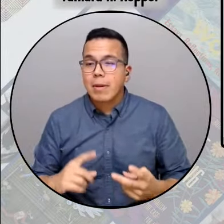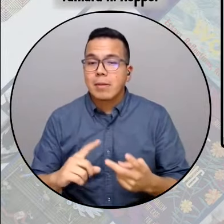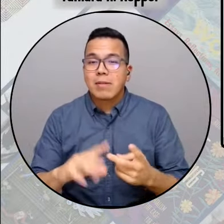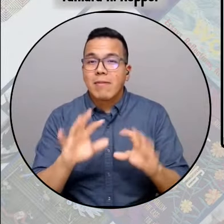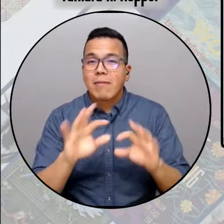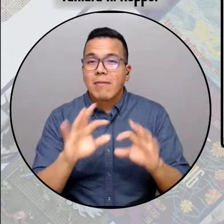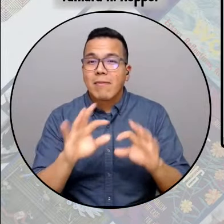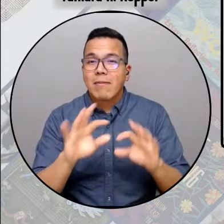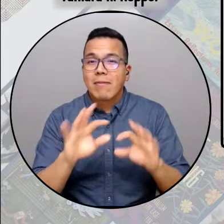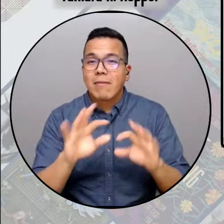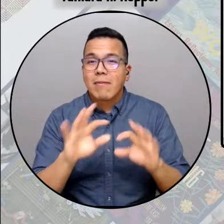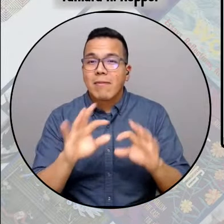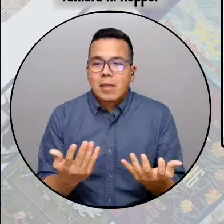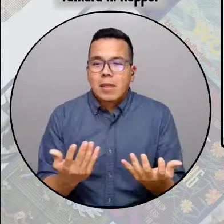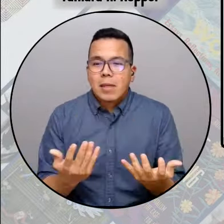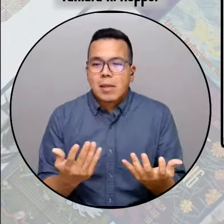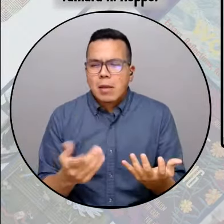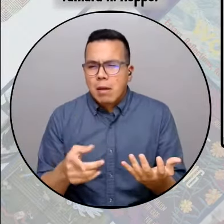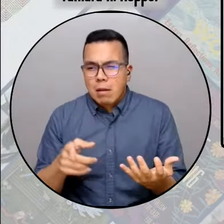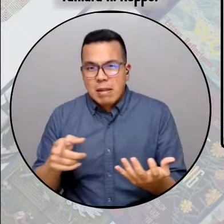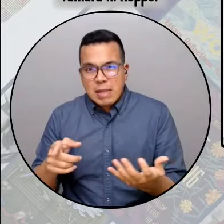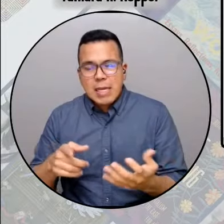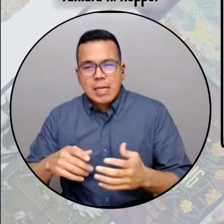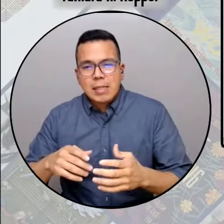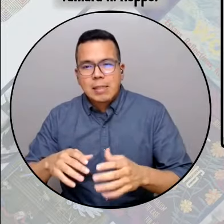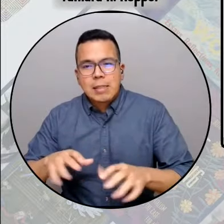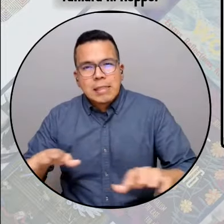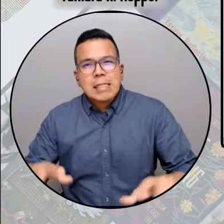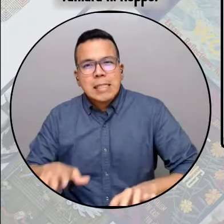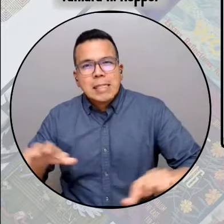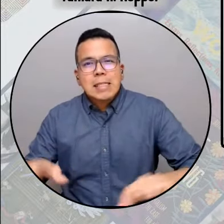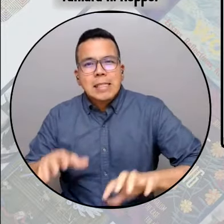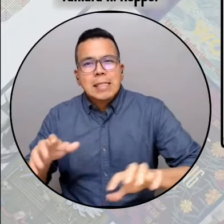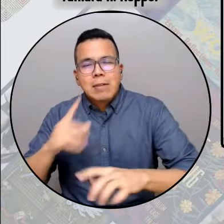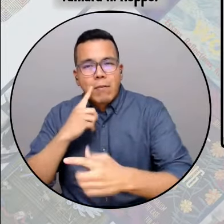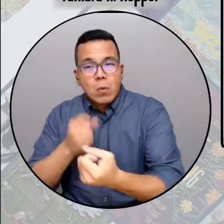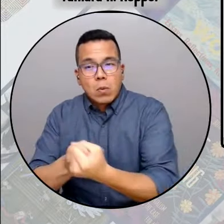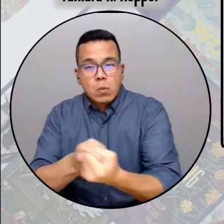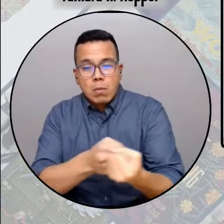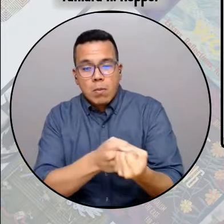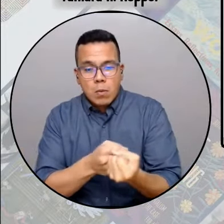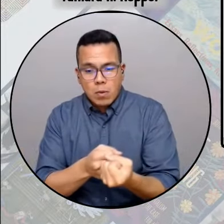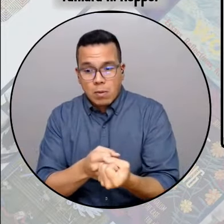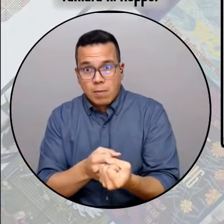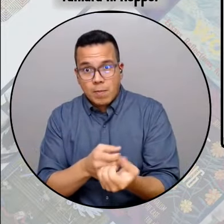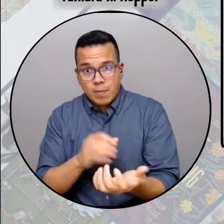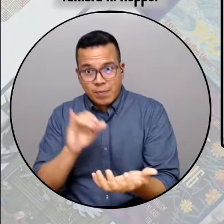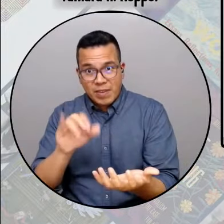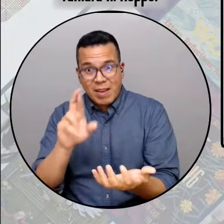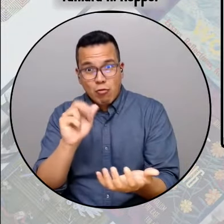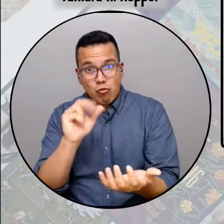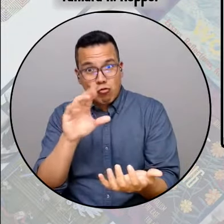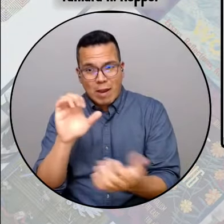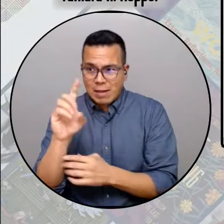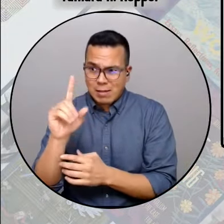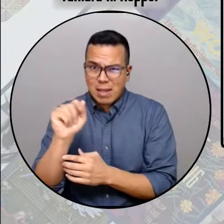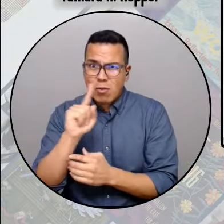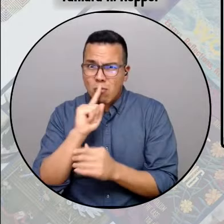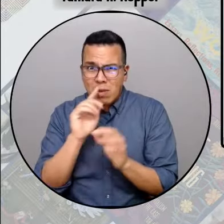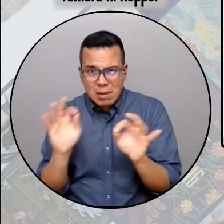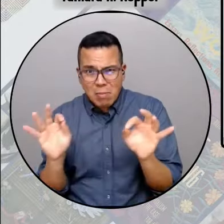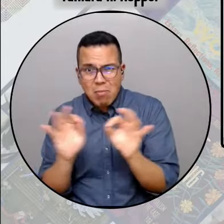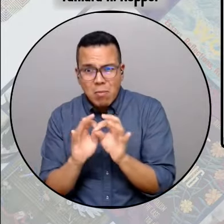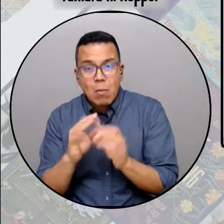ones, of people that they're organizing for and with, right? And so that data is also such an important part because it fills in a lot of